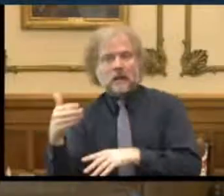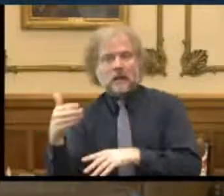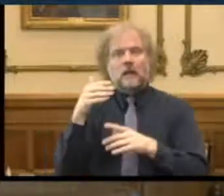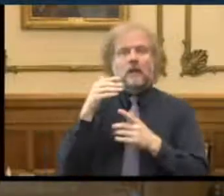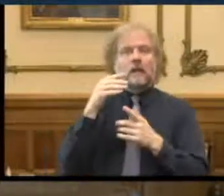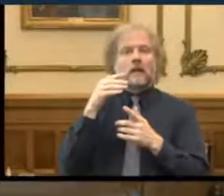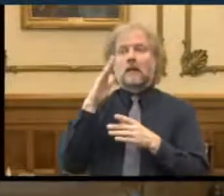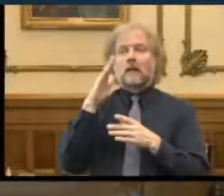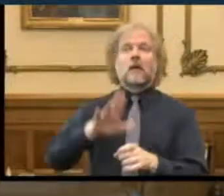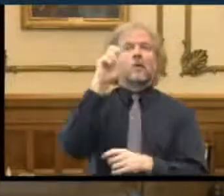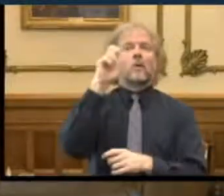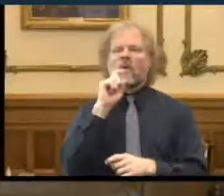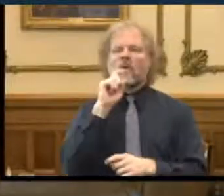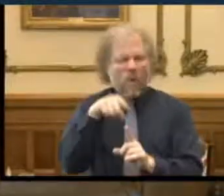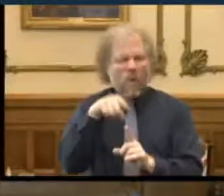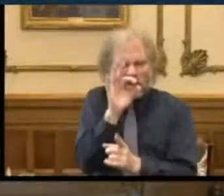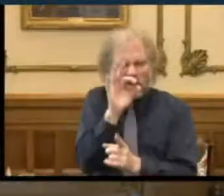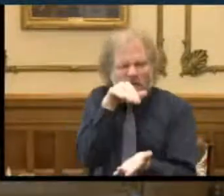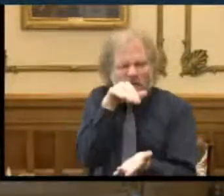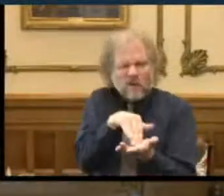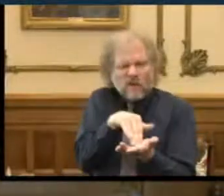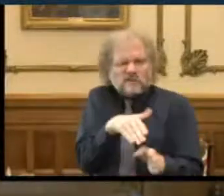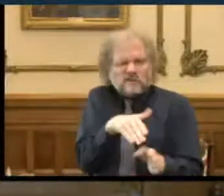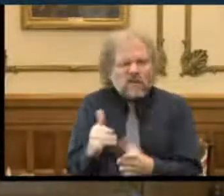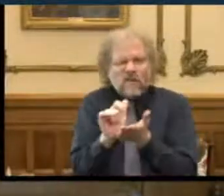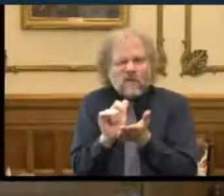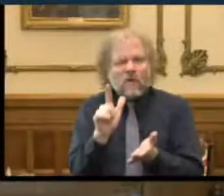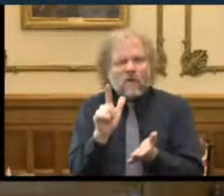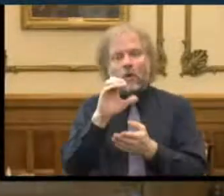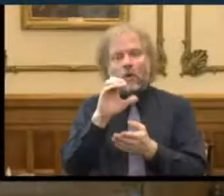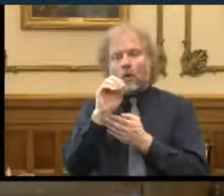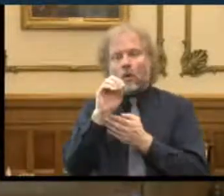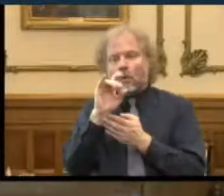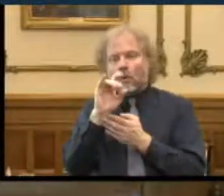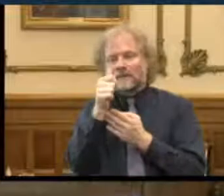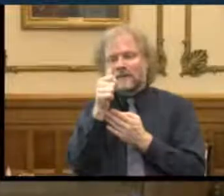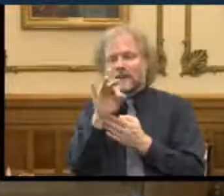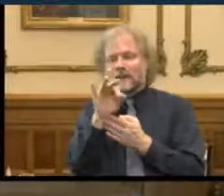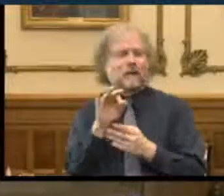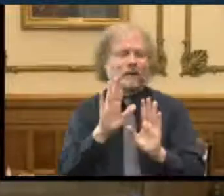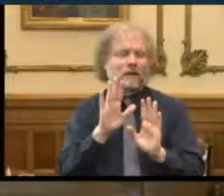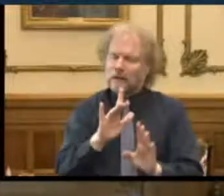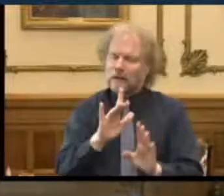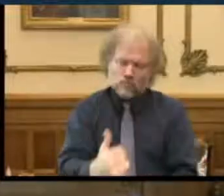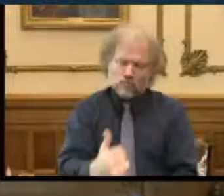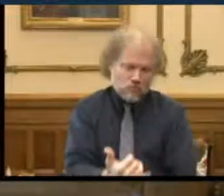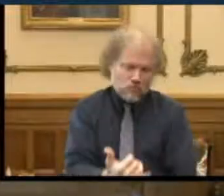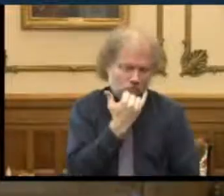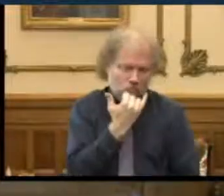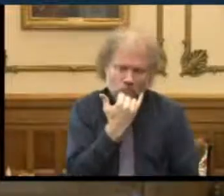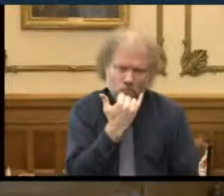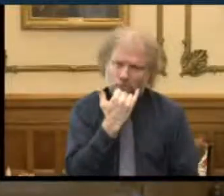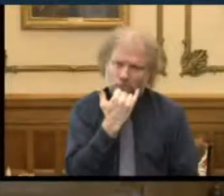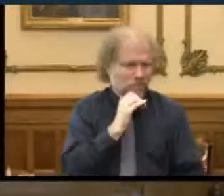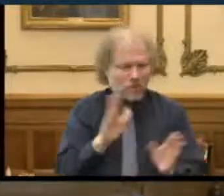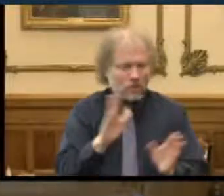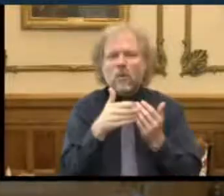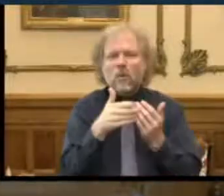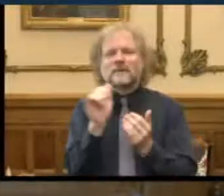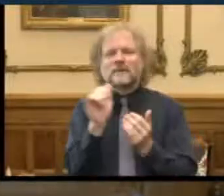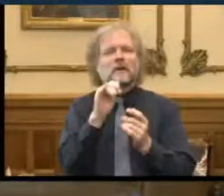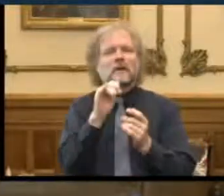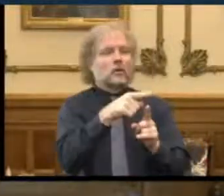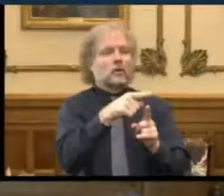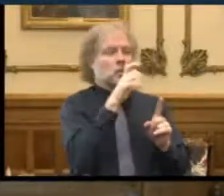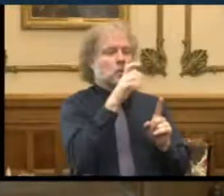the United States, we had 9,000 deaths from COVID-19, which is absolutely incorrect. It would be like saying that someone that